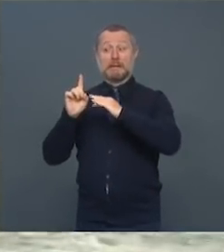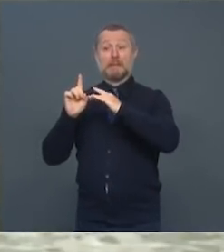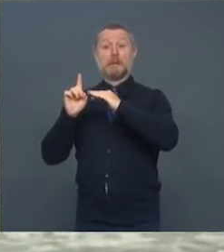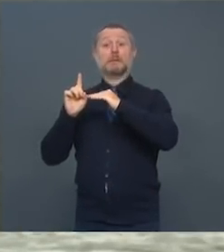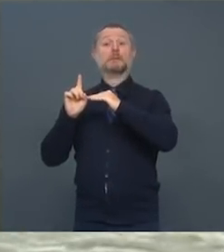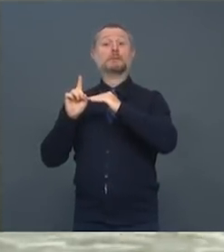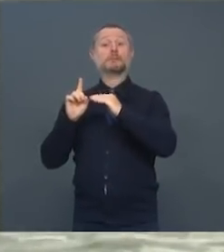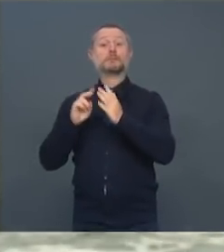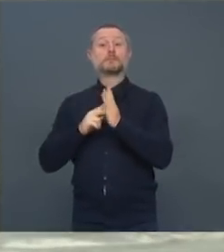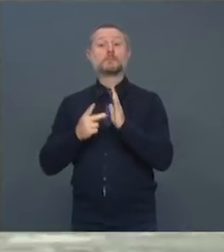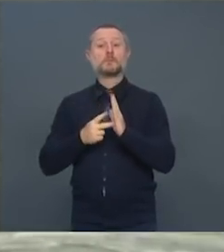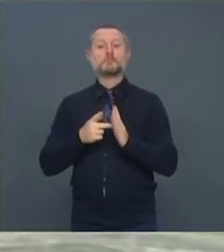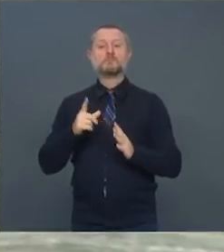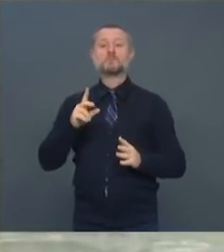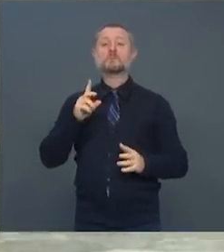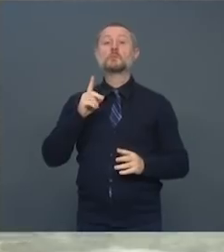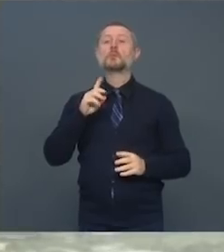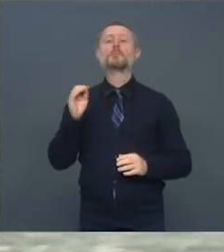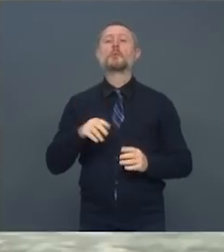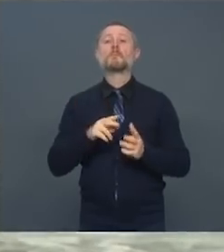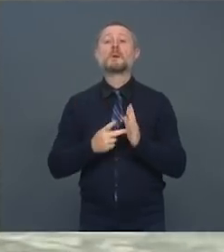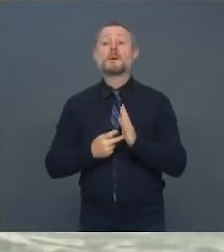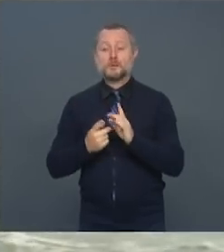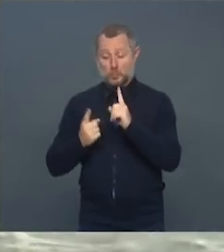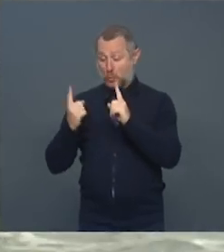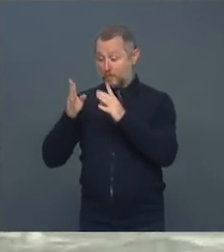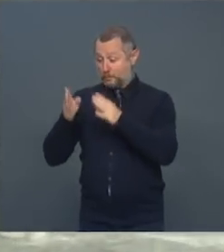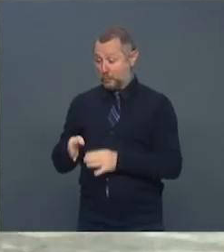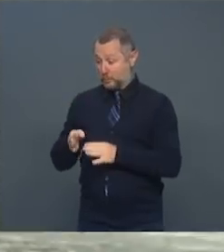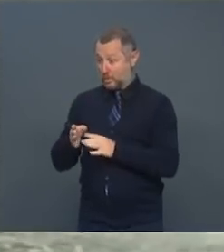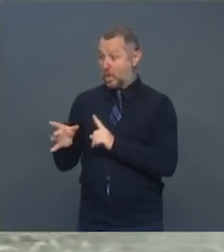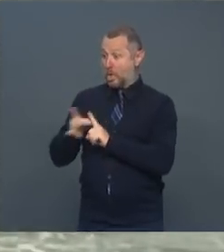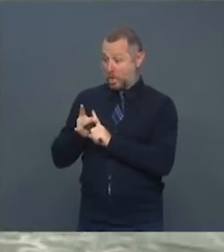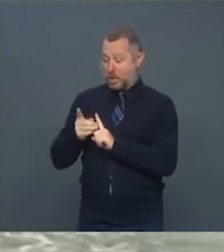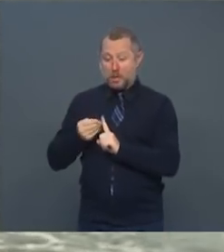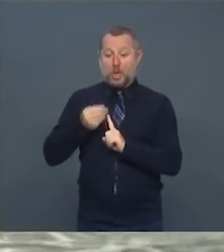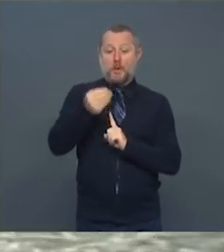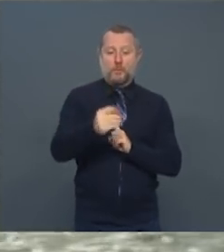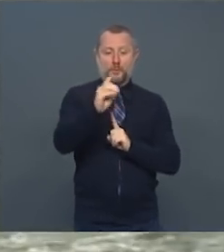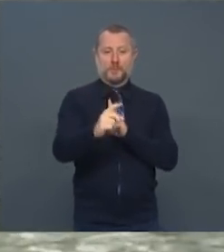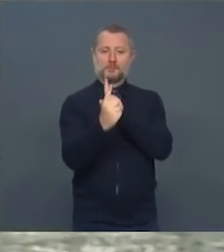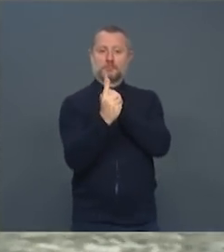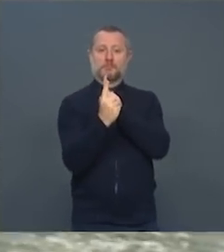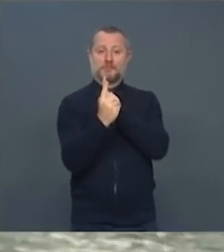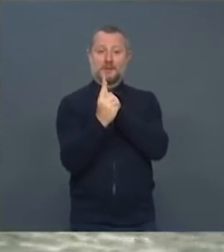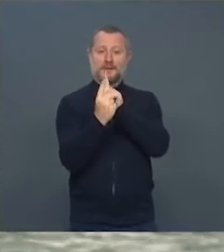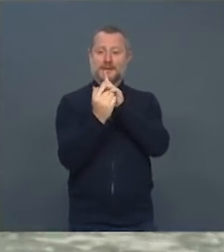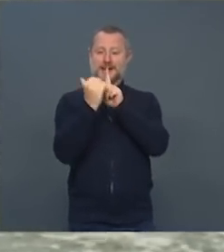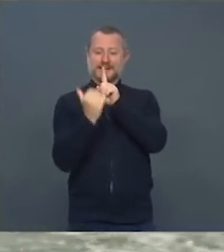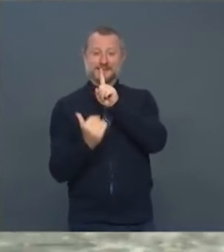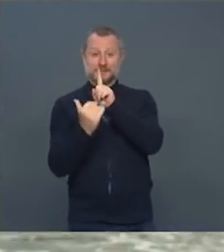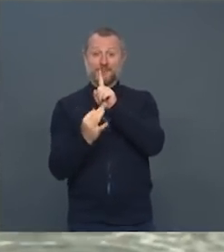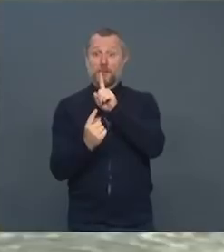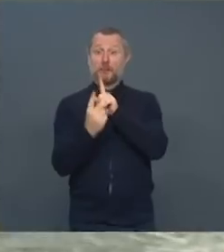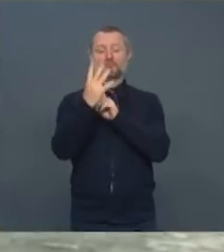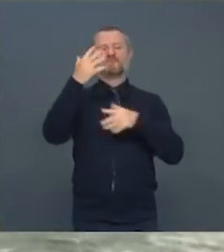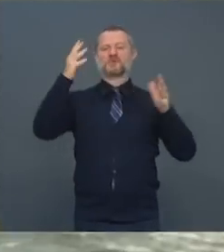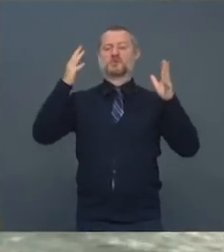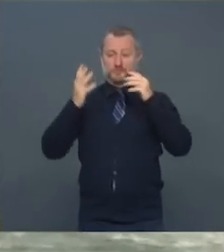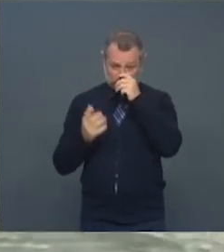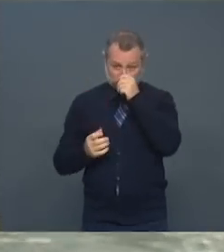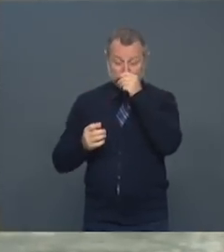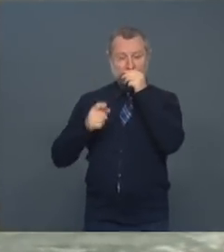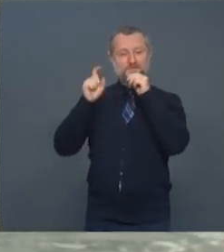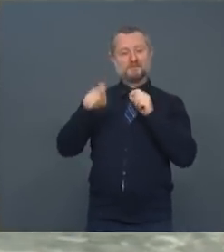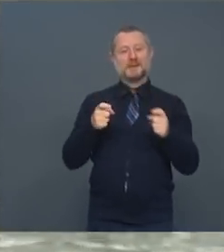means one person is actually infecting one other person. That is a rate of spread that you can manage.